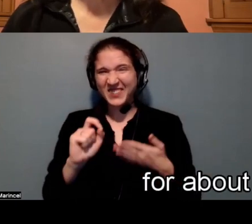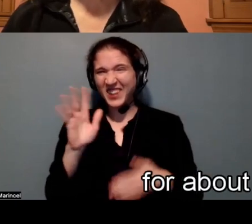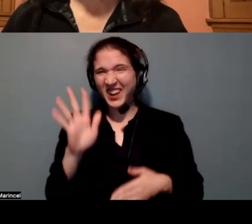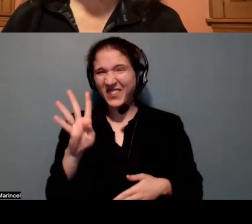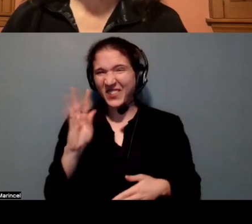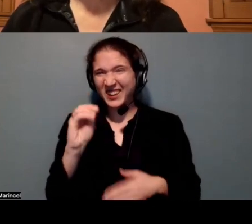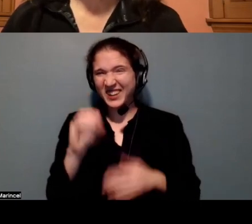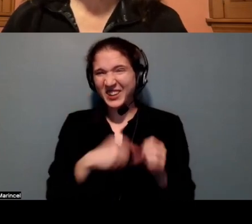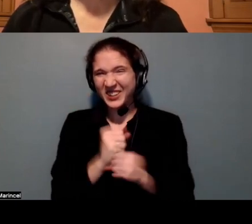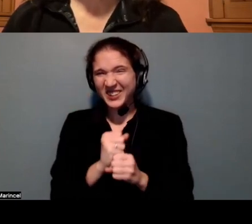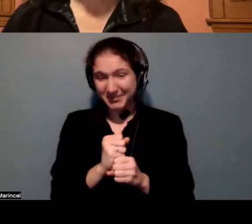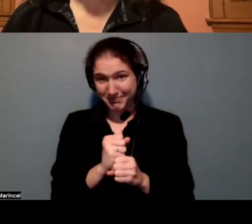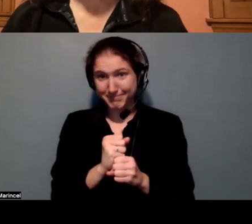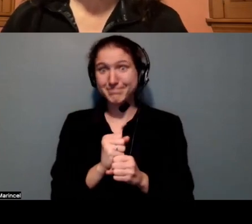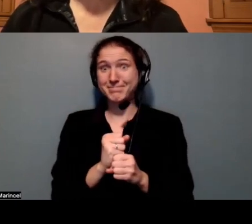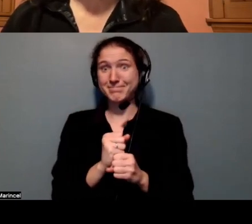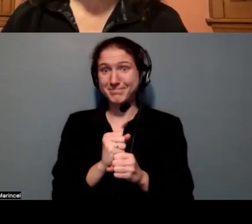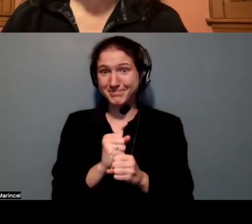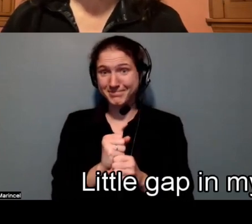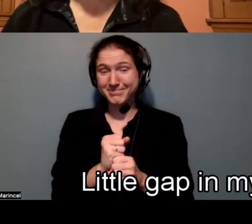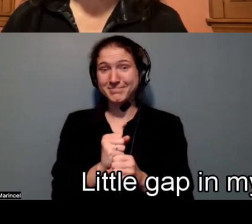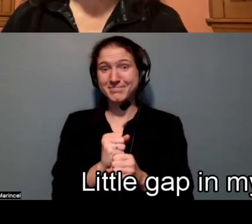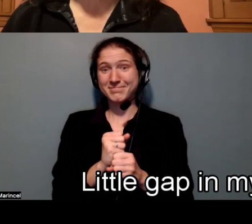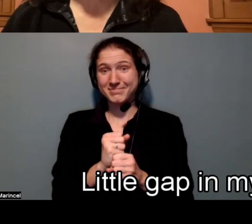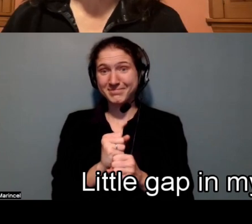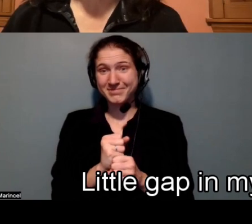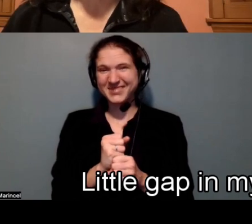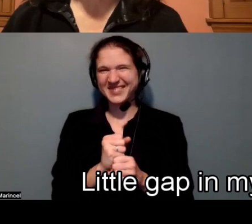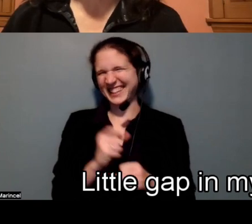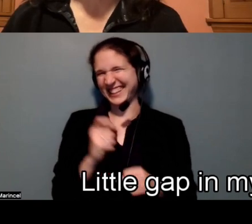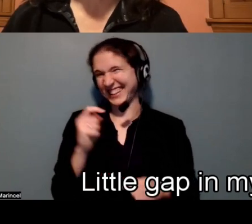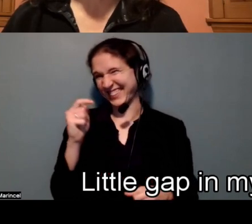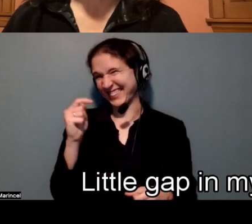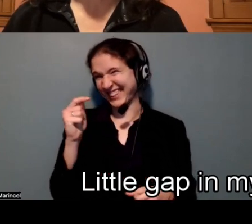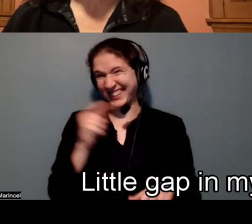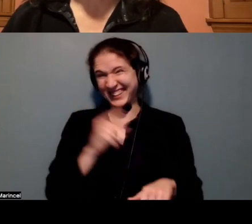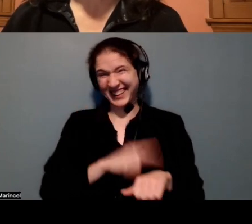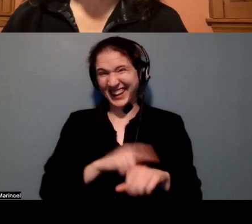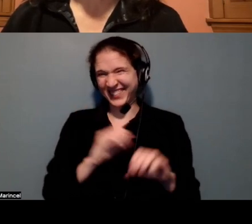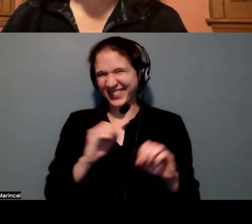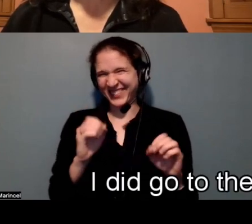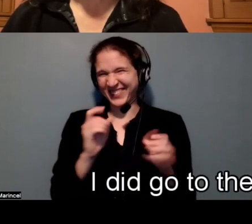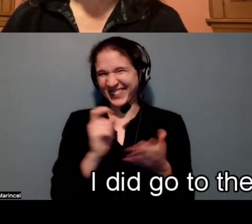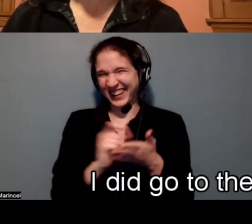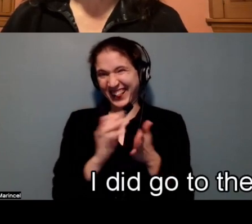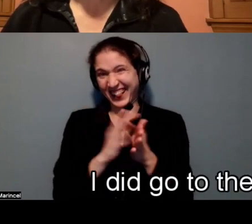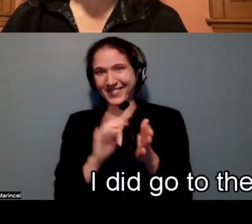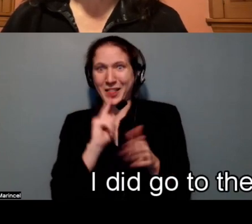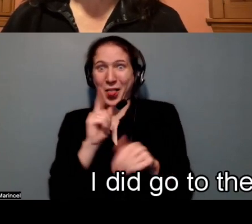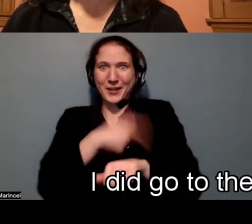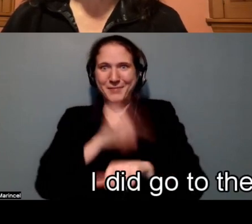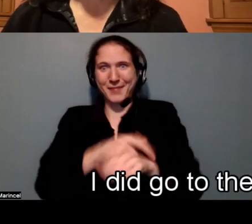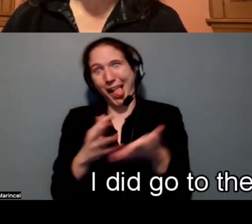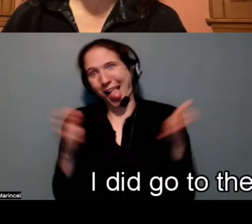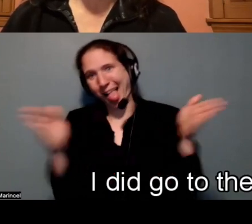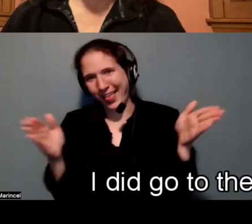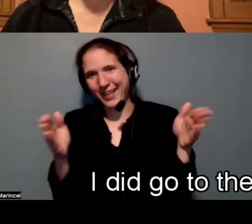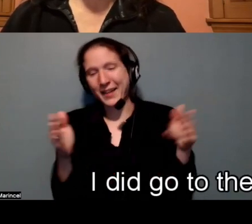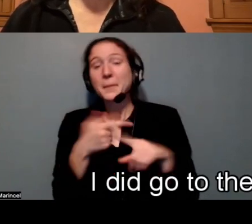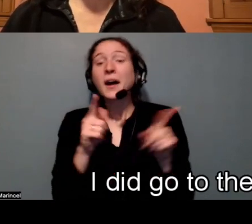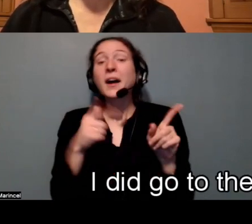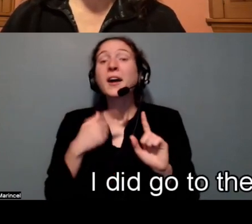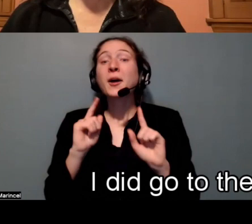Huh. A little gap in my writing resume. I did go to the movies